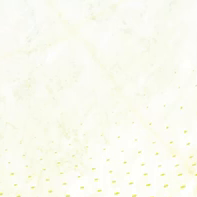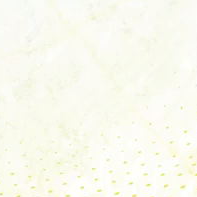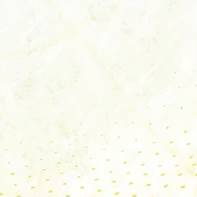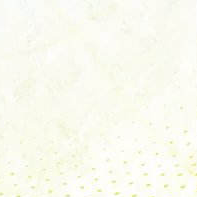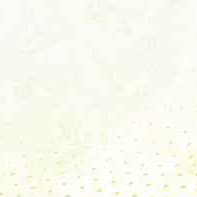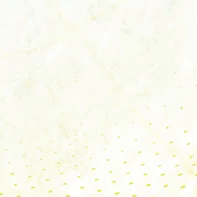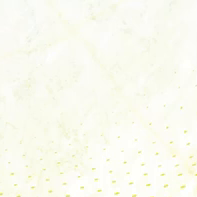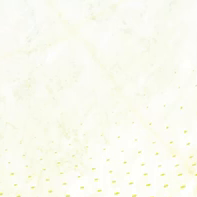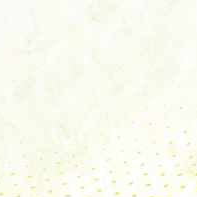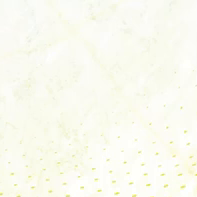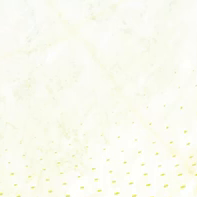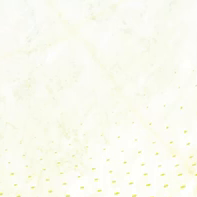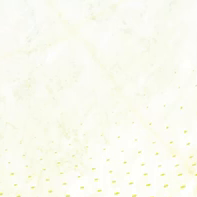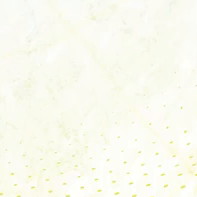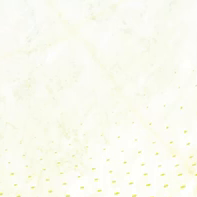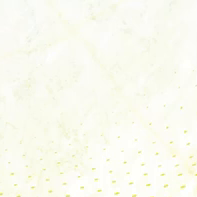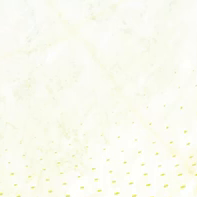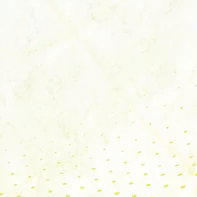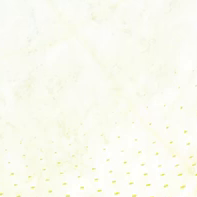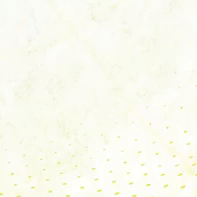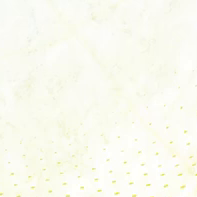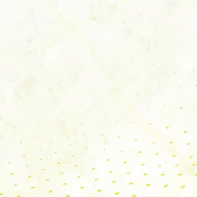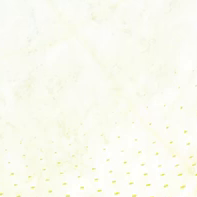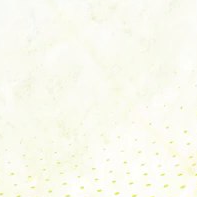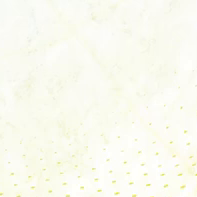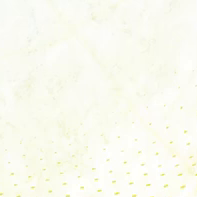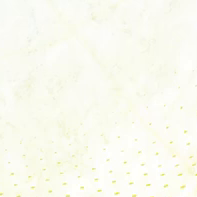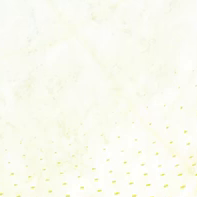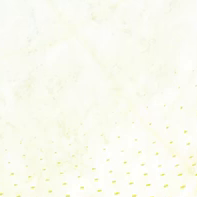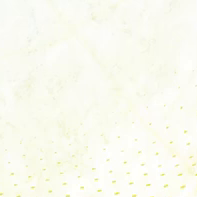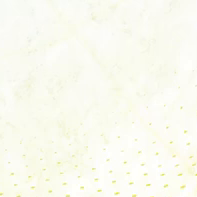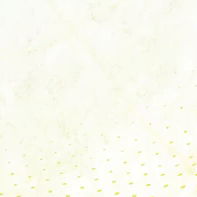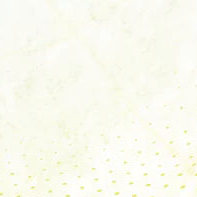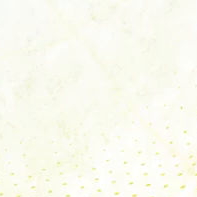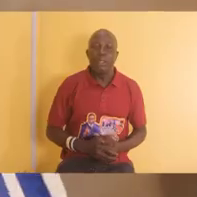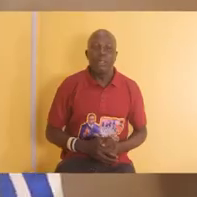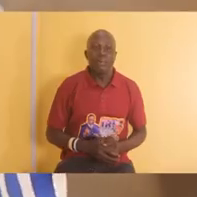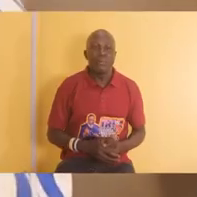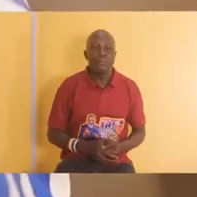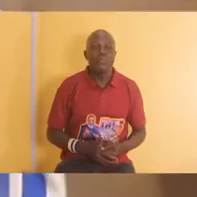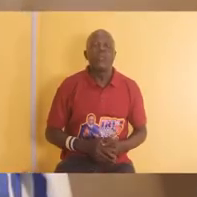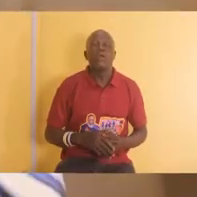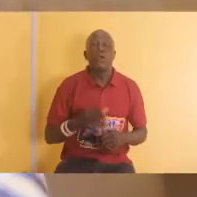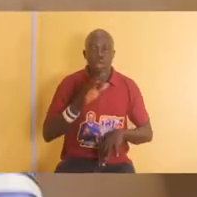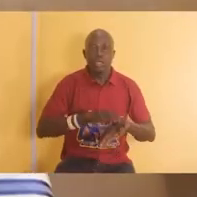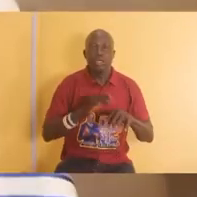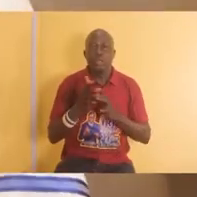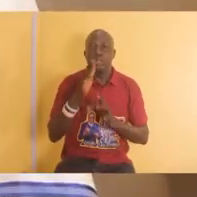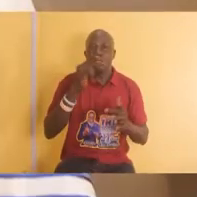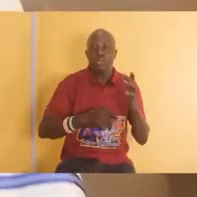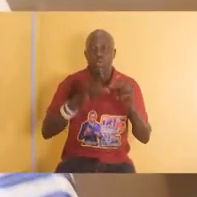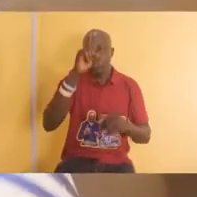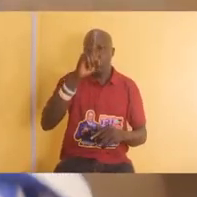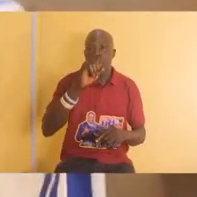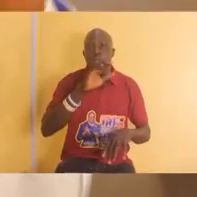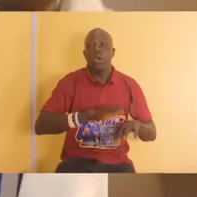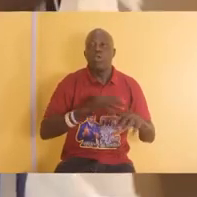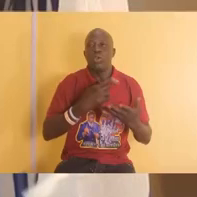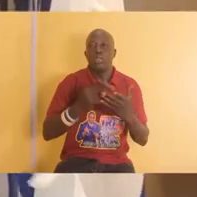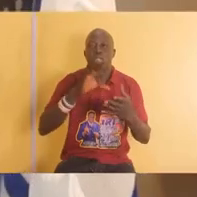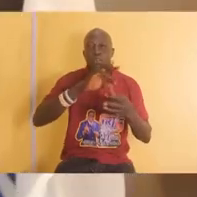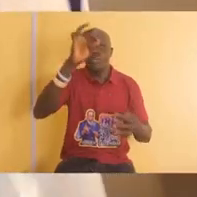kàn mí ó fò mí dá gbogbo ọlọ́wọ́ ọlọ́run ṣe bí ọba o mo dúpẹ́ o ẹkọ jésù lẹkọọ ẹ pé èmi